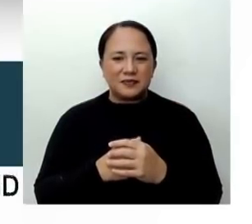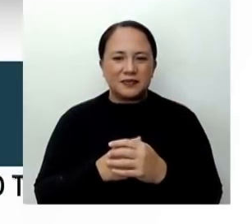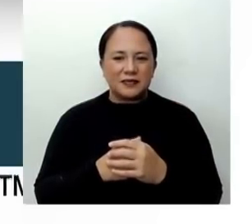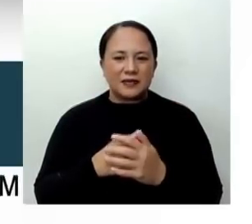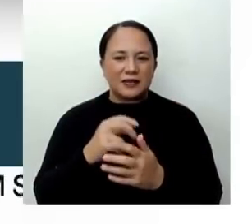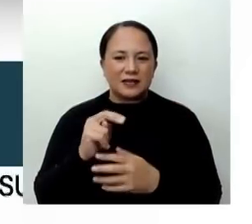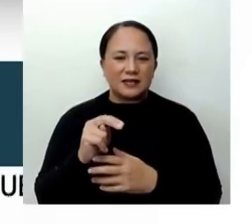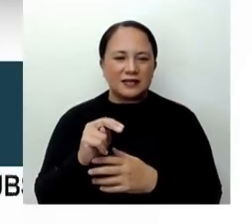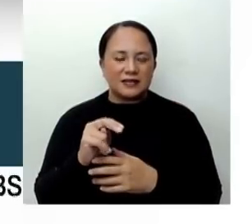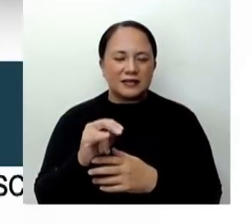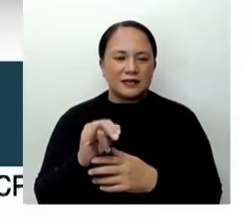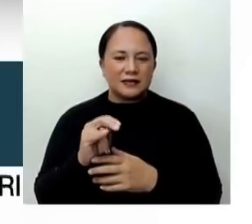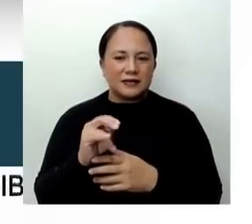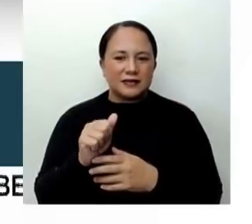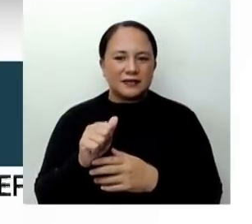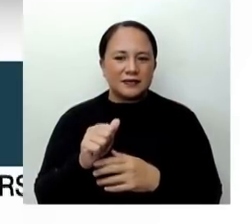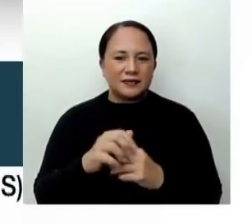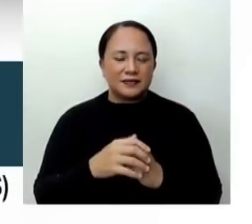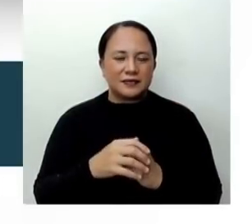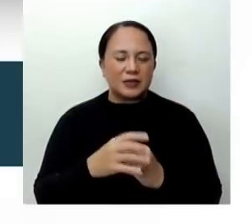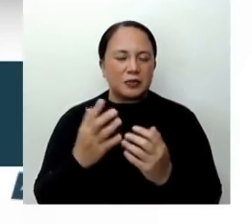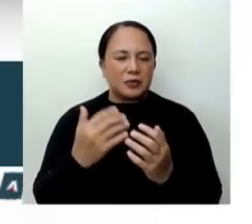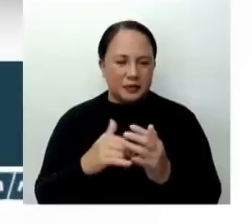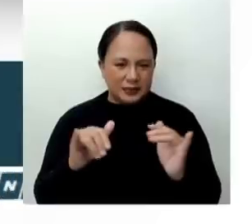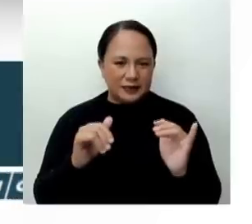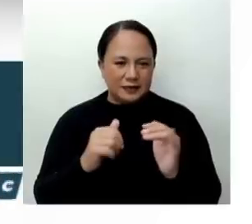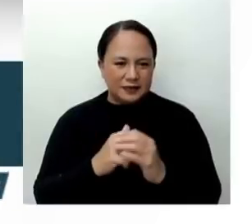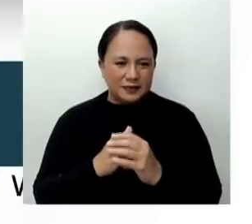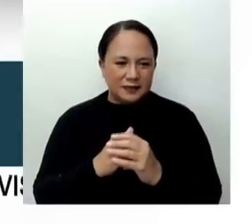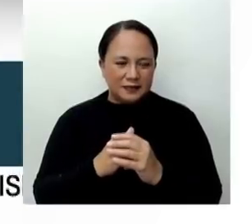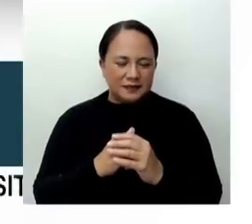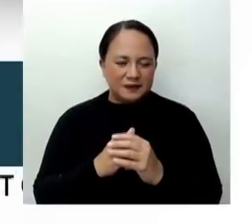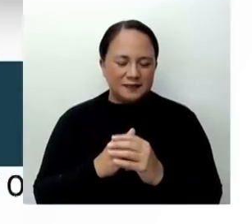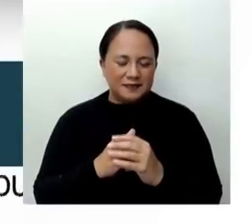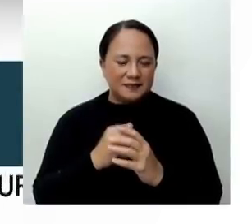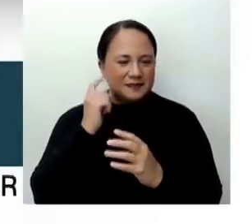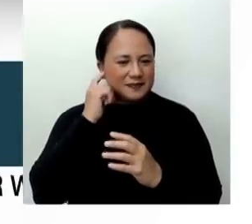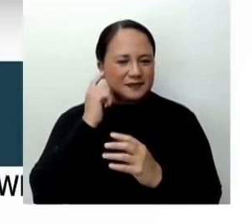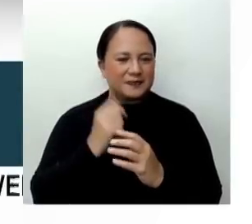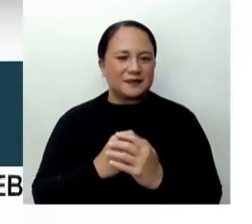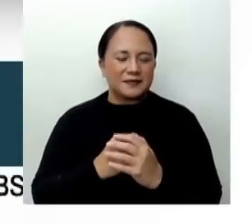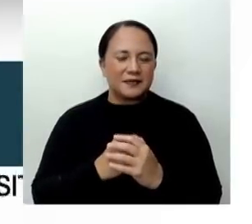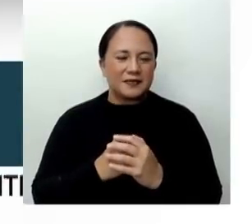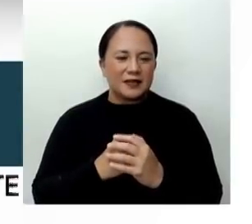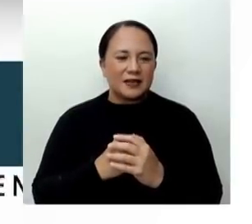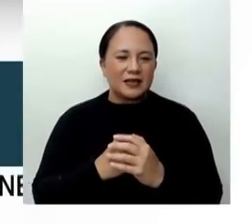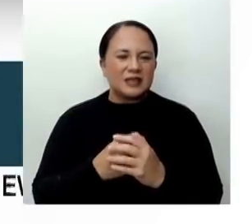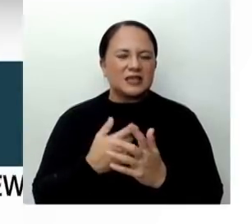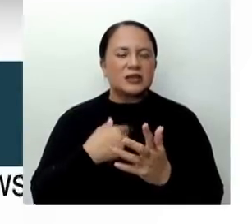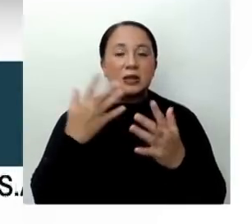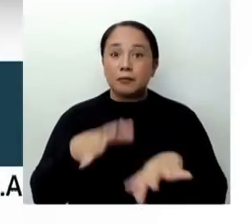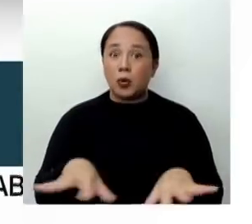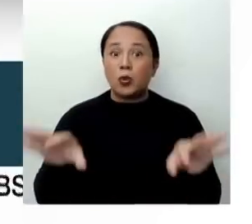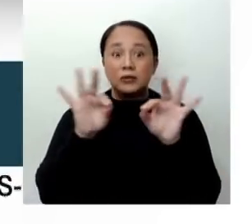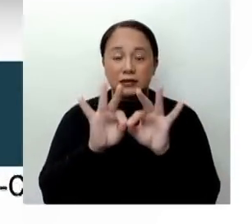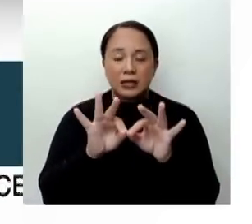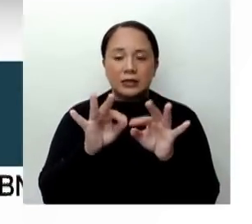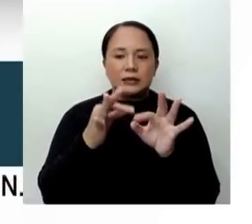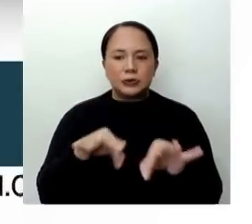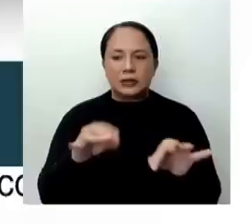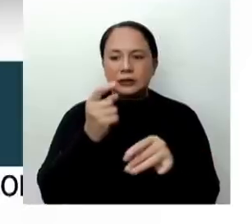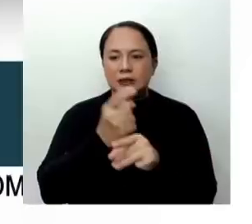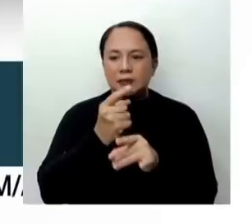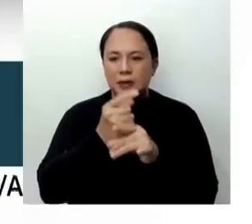medyo pa umakyat, kaya medyo nag-aalanganin yung mga local leaders natin. Kaya napaka-importante yung tamang information